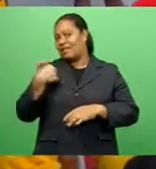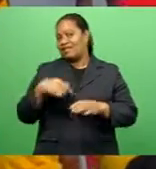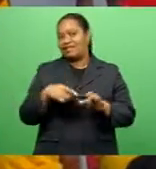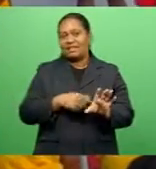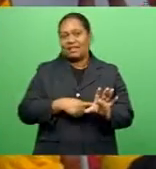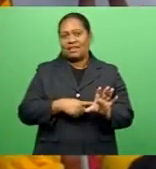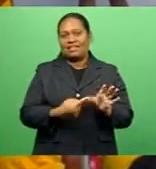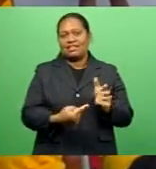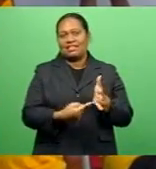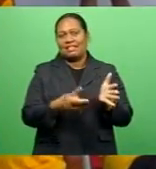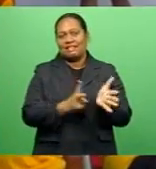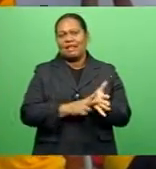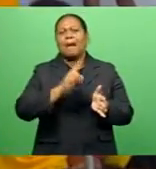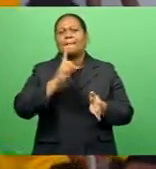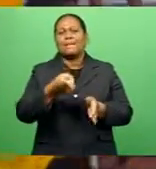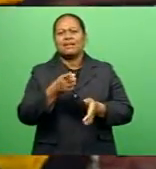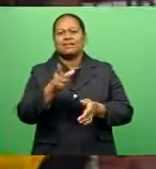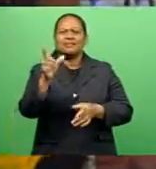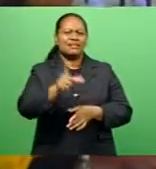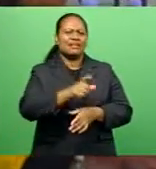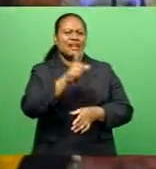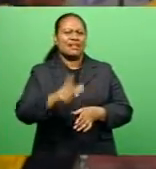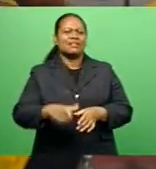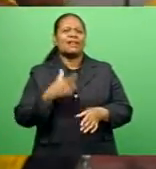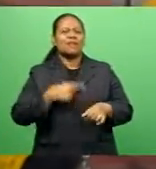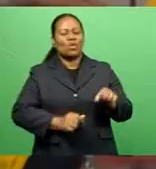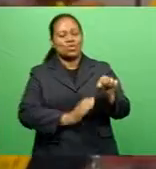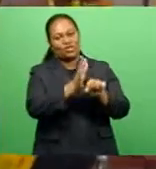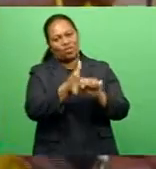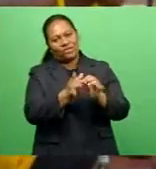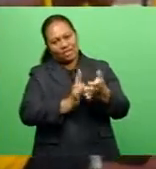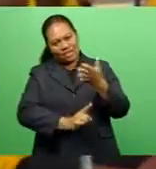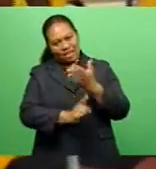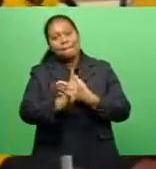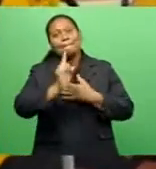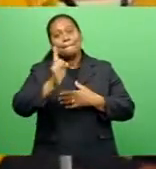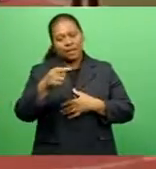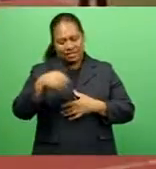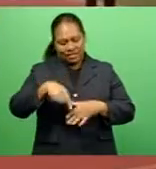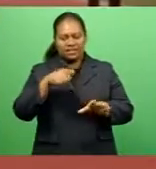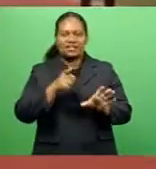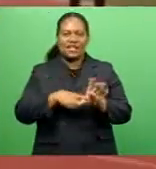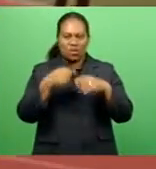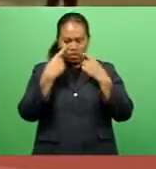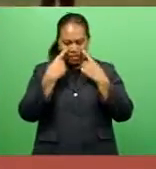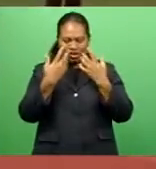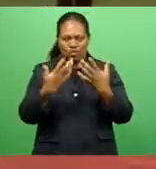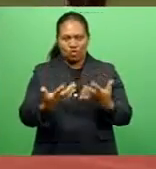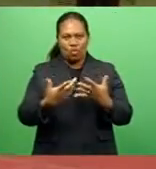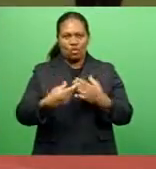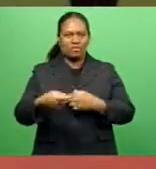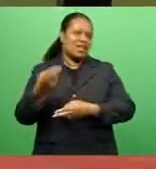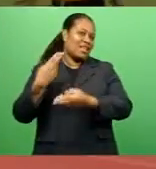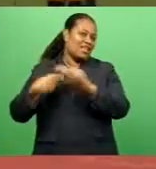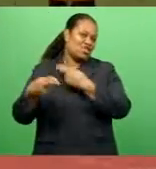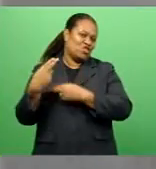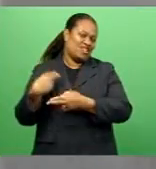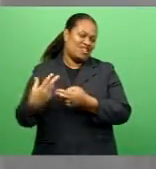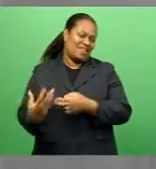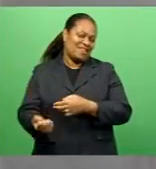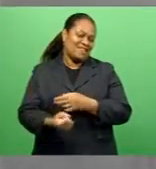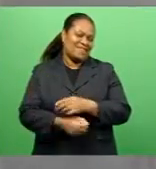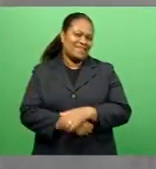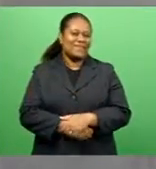year, but the meet was cancelled due to the pandemic. Seru says this year's event is going to be a historical one.